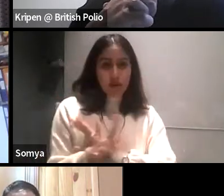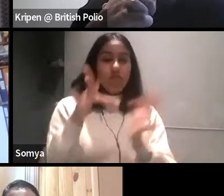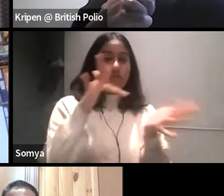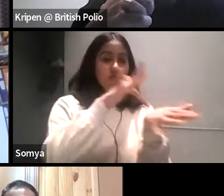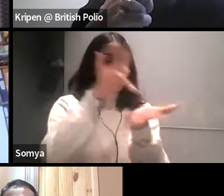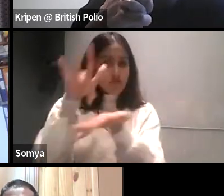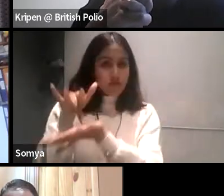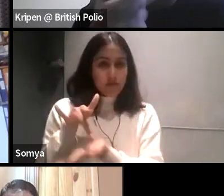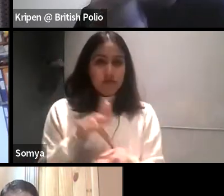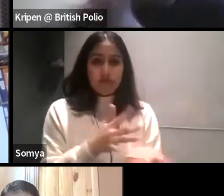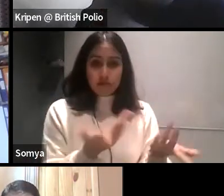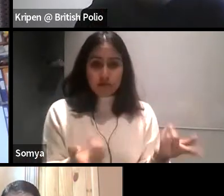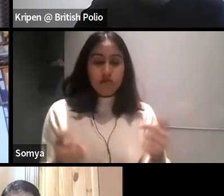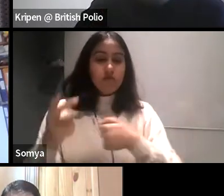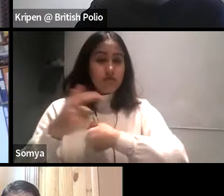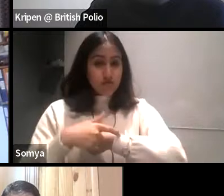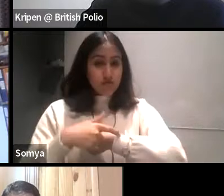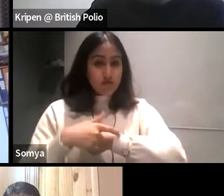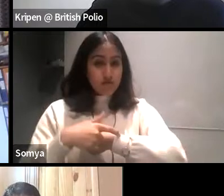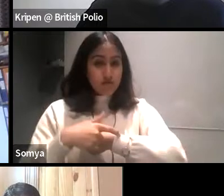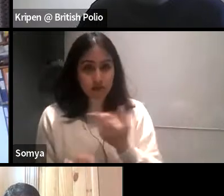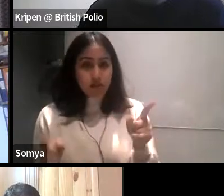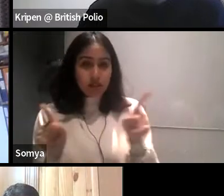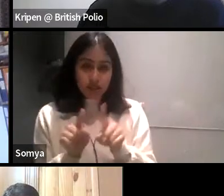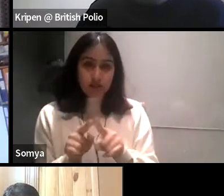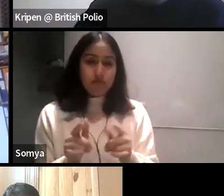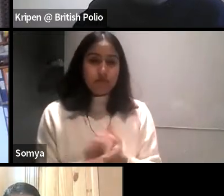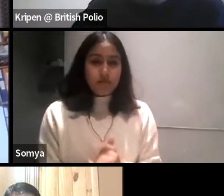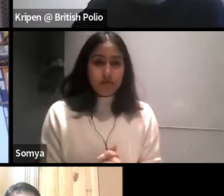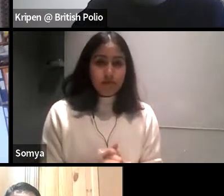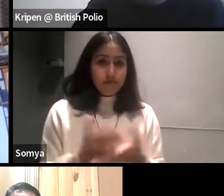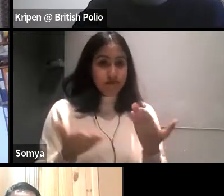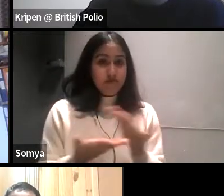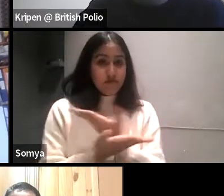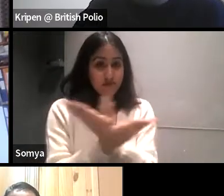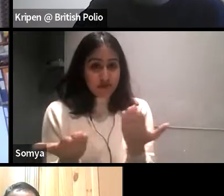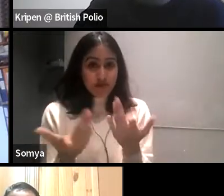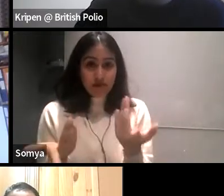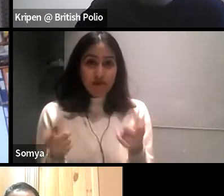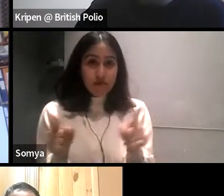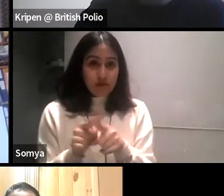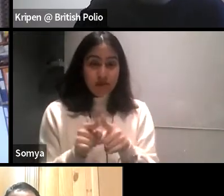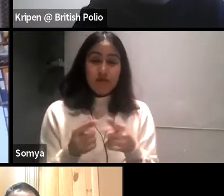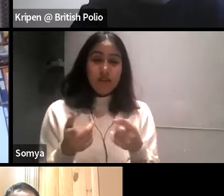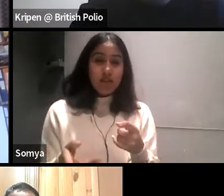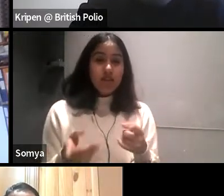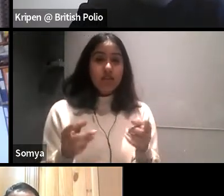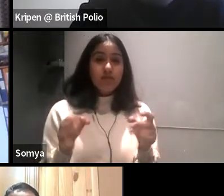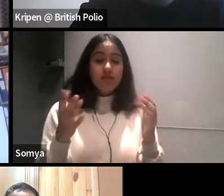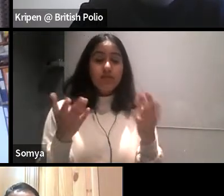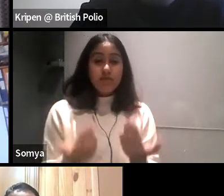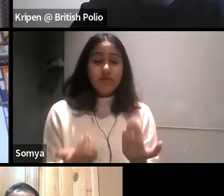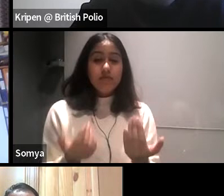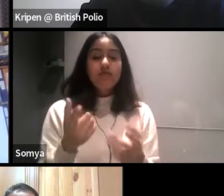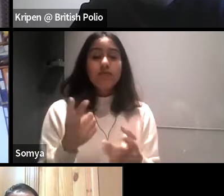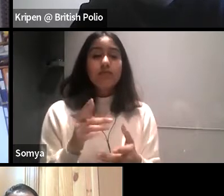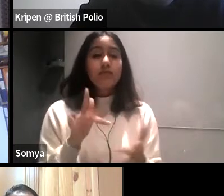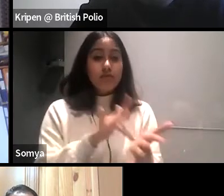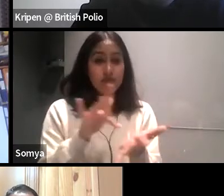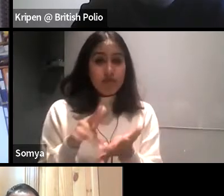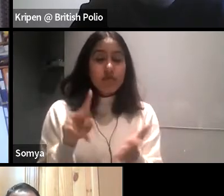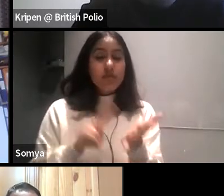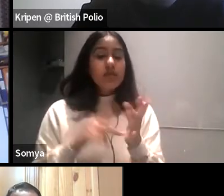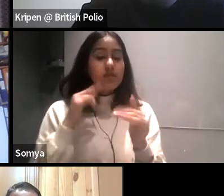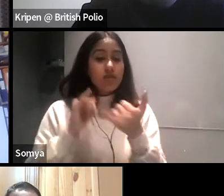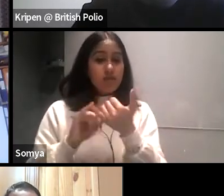locations and the times as well, because everybody was not tuned to this time, especially the New Jersey Nish was